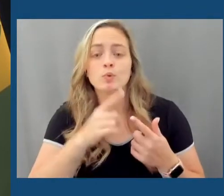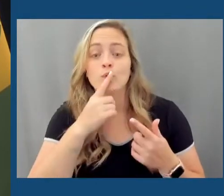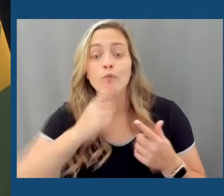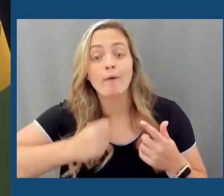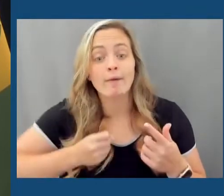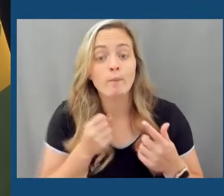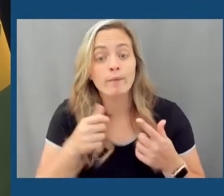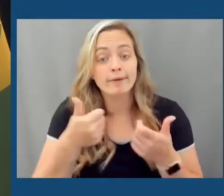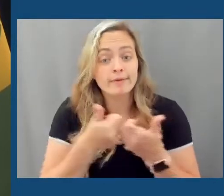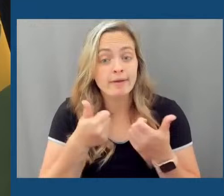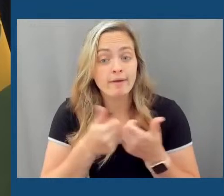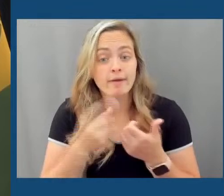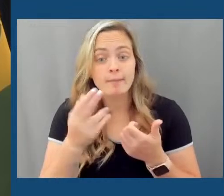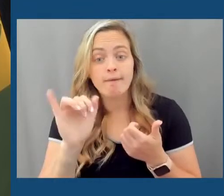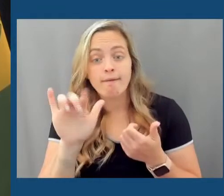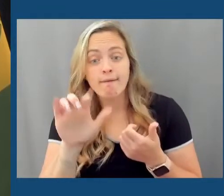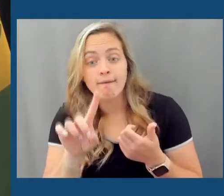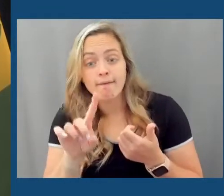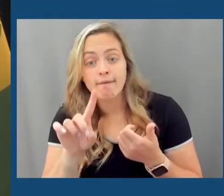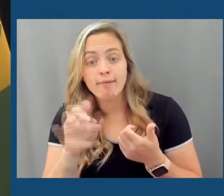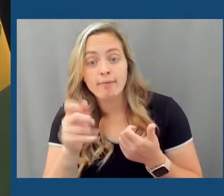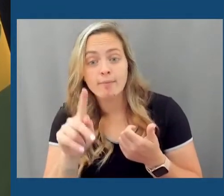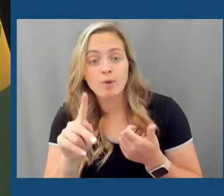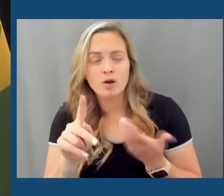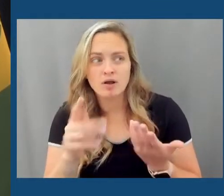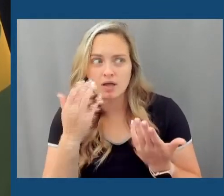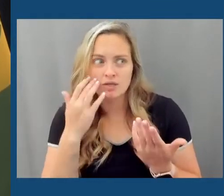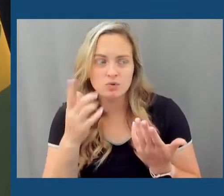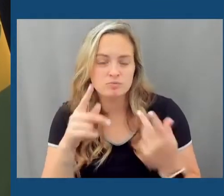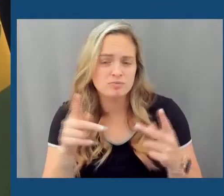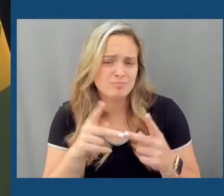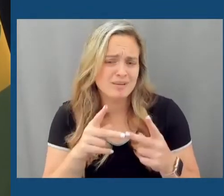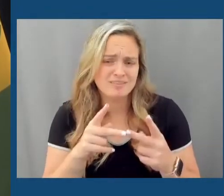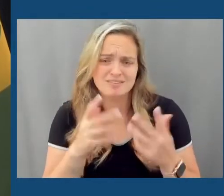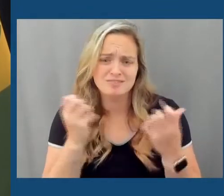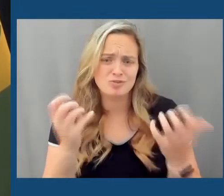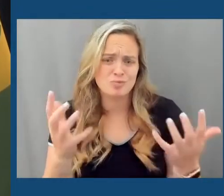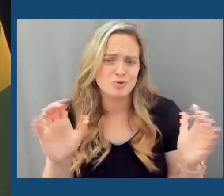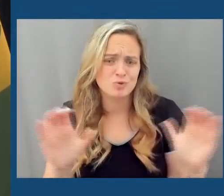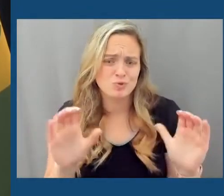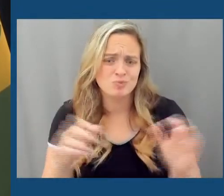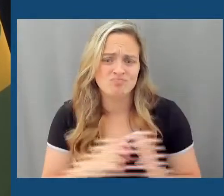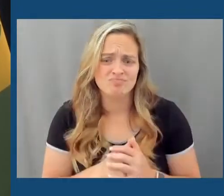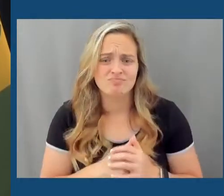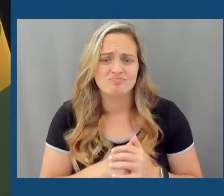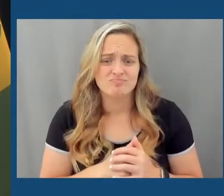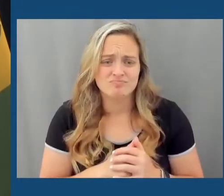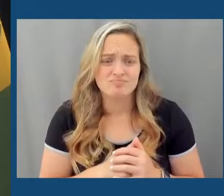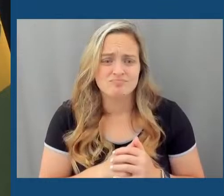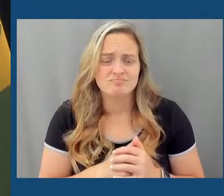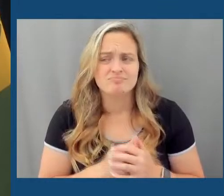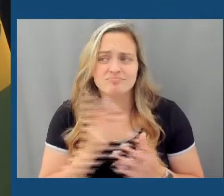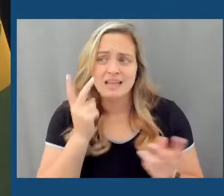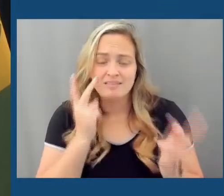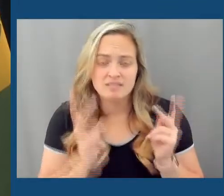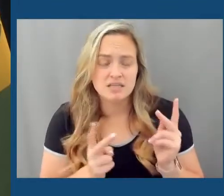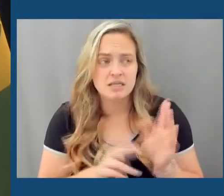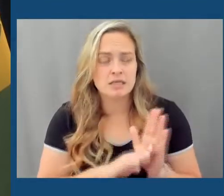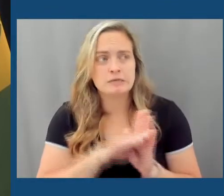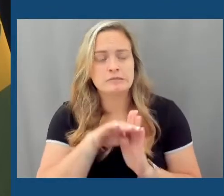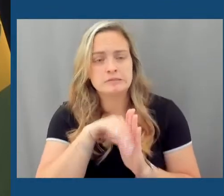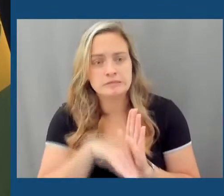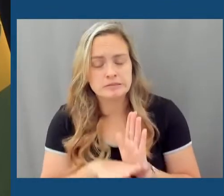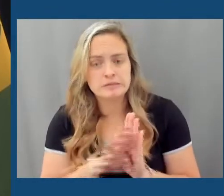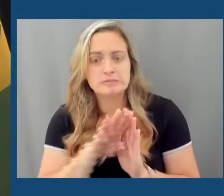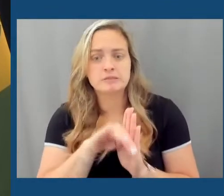to Highland Park. I know this place has so much. And again, I've seen the ups and downs. We are up,